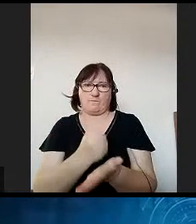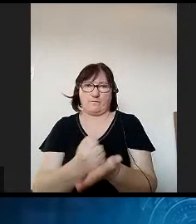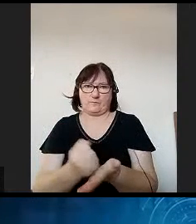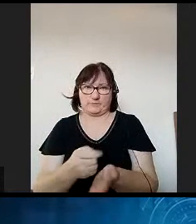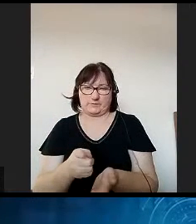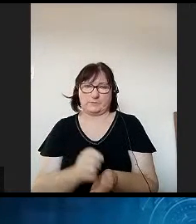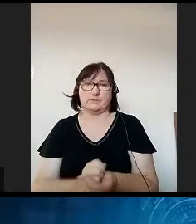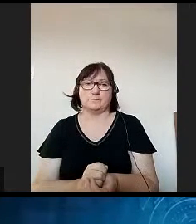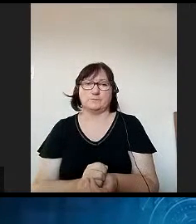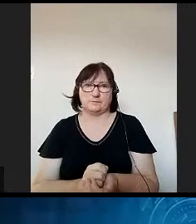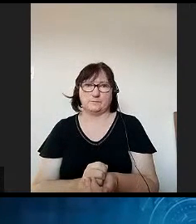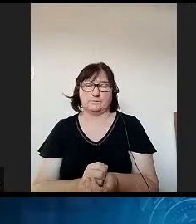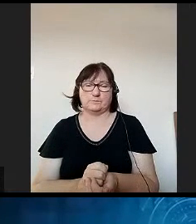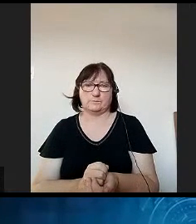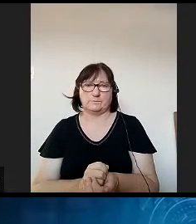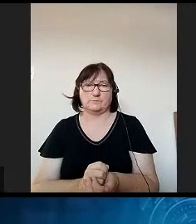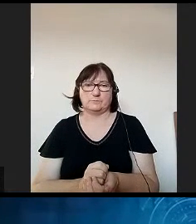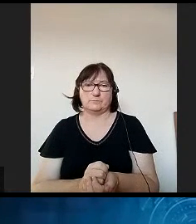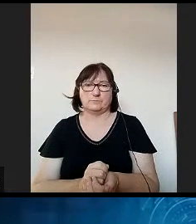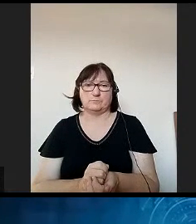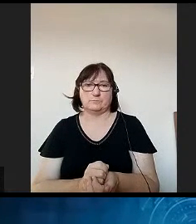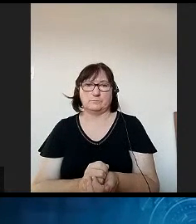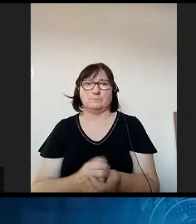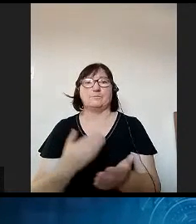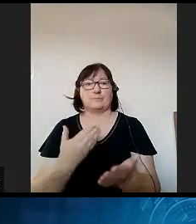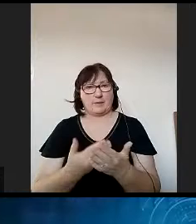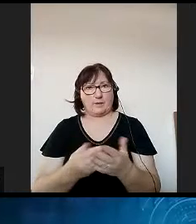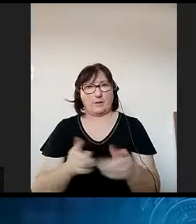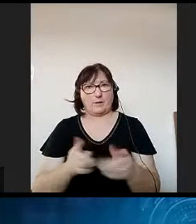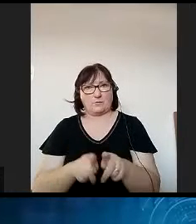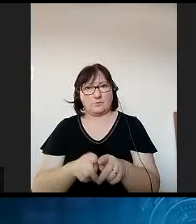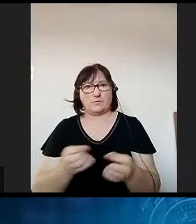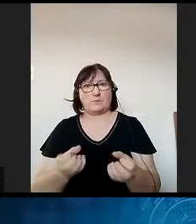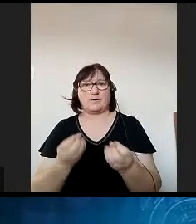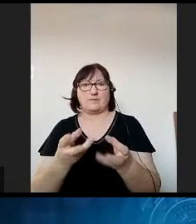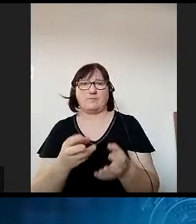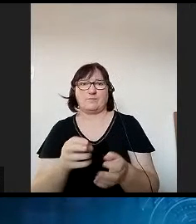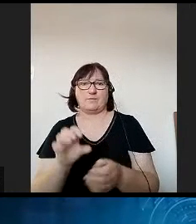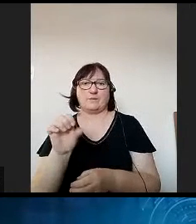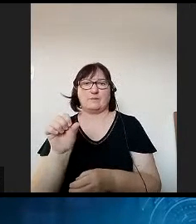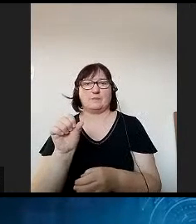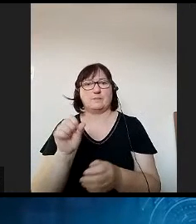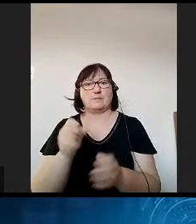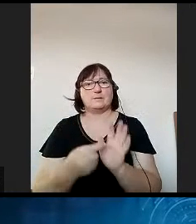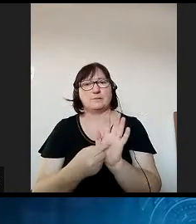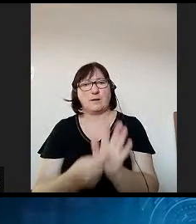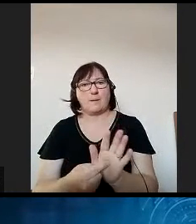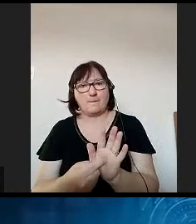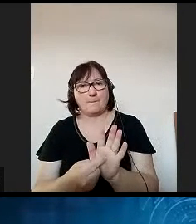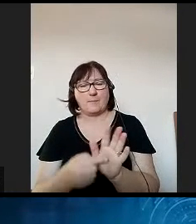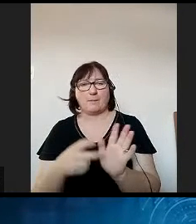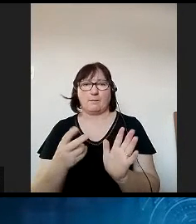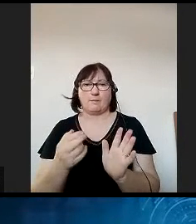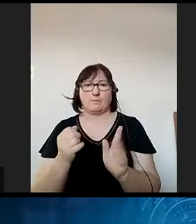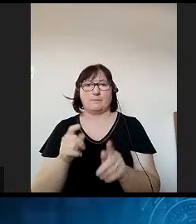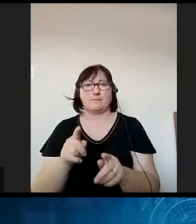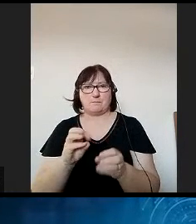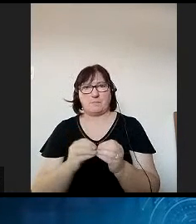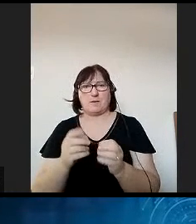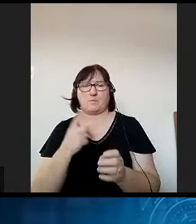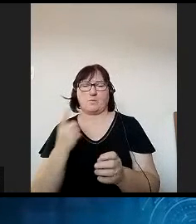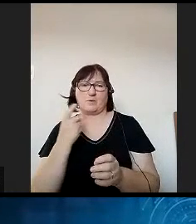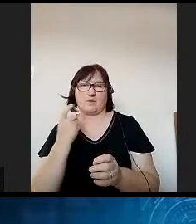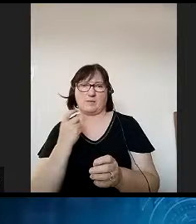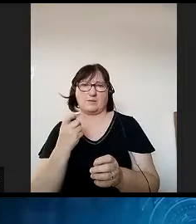entry. They can submit a sample. It will make it easier for us to provide a determination